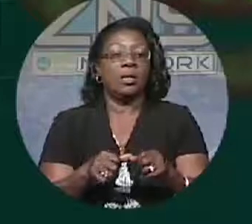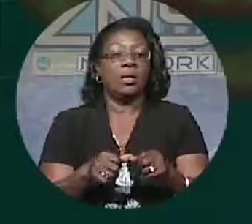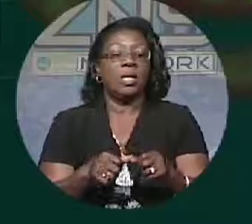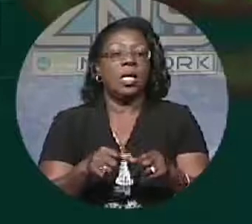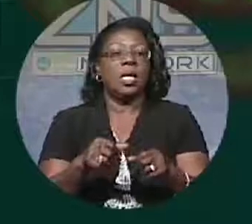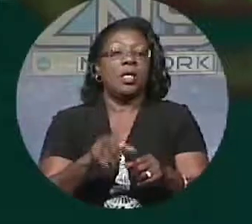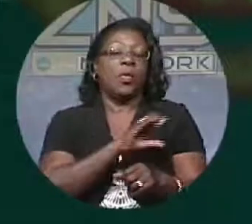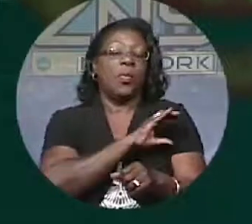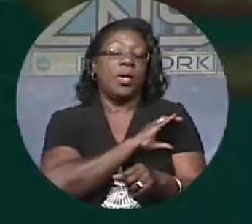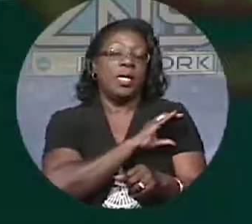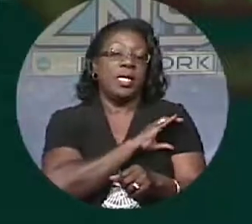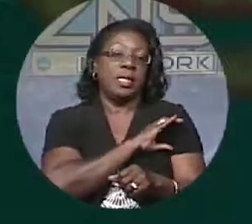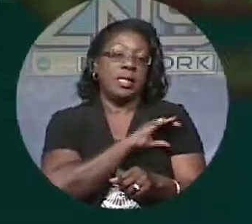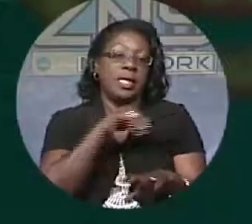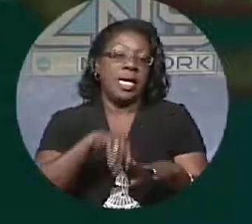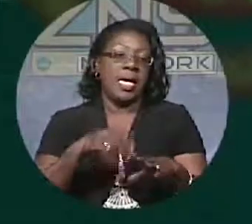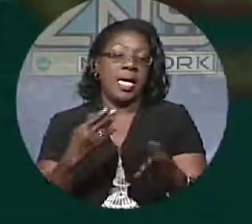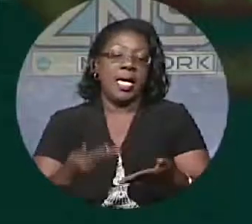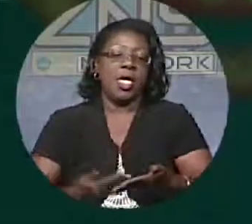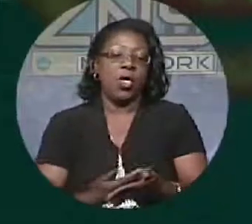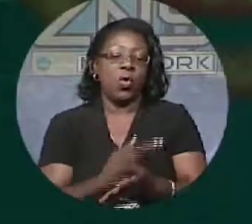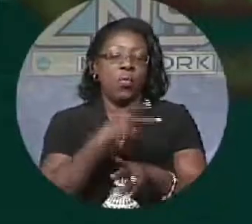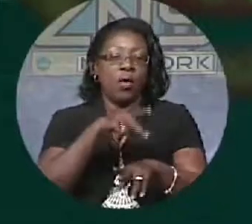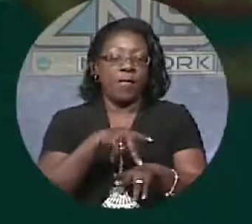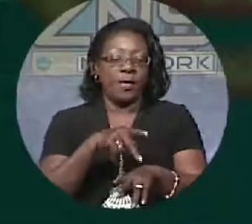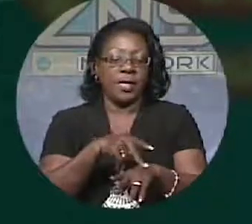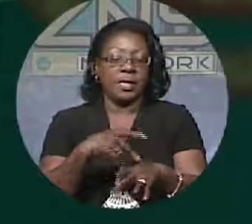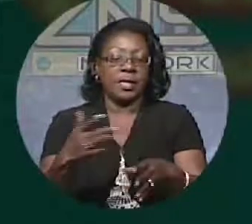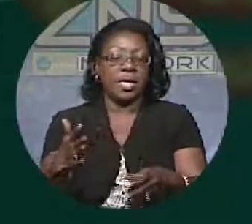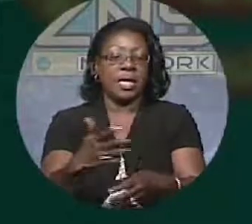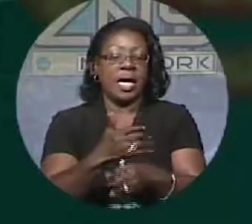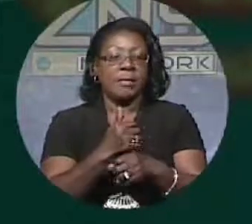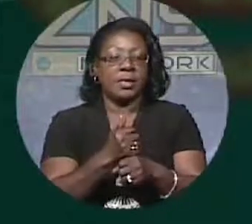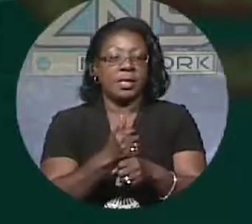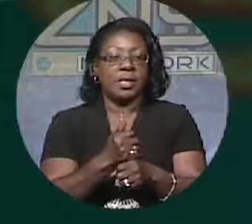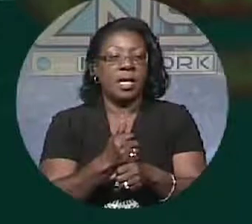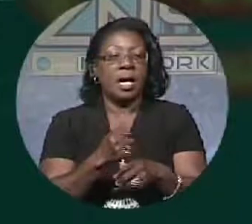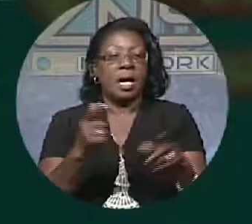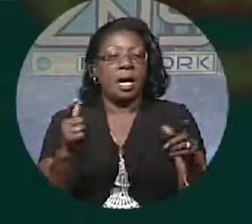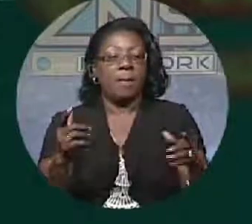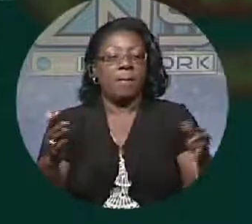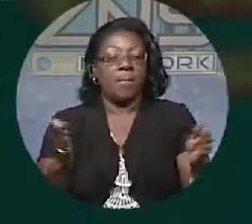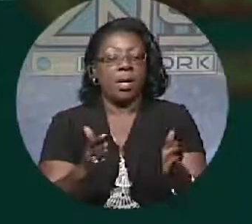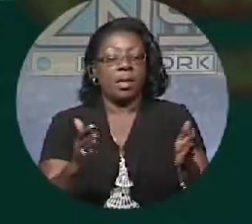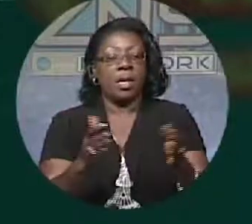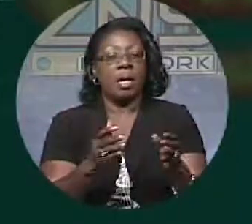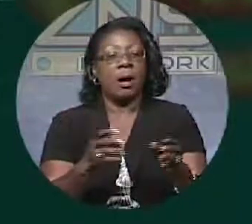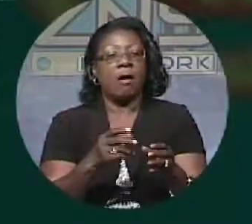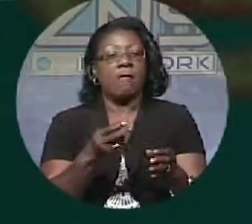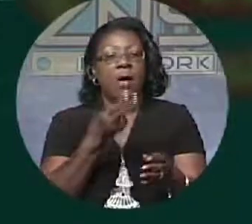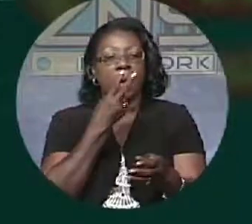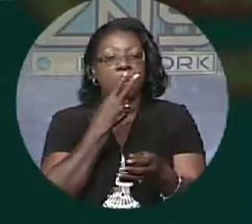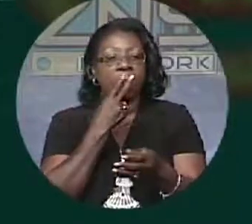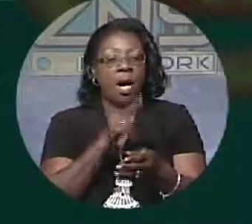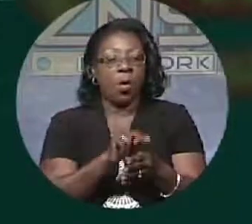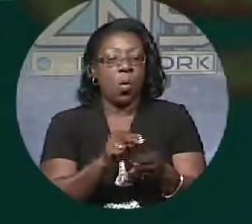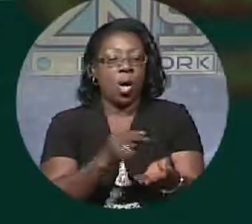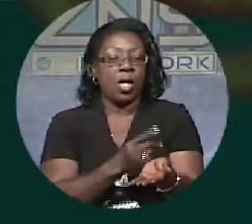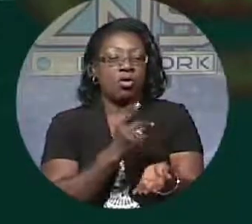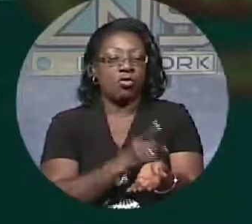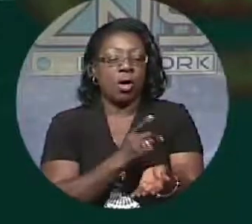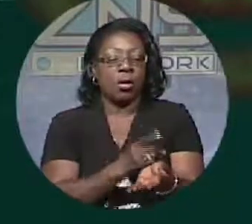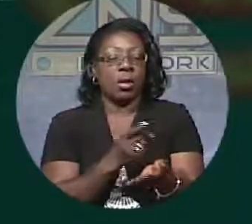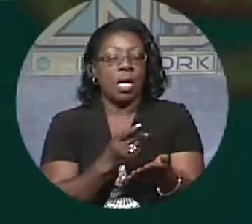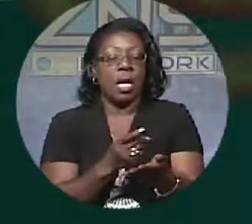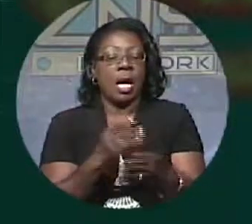mobile division officers here in New Providence confiscated a quantity of suspected marijuana from a home on Market and Fowler Streets shortly after